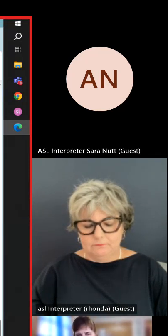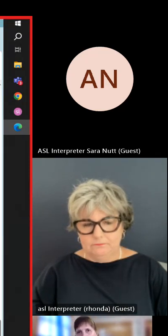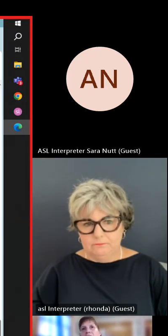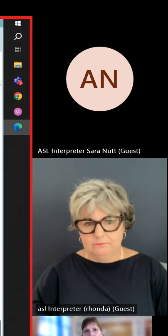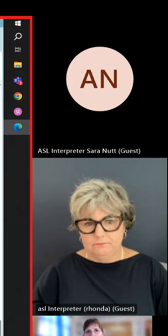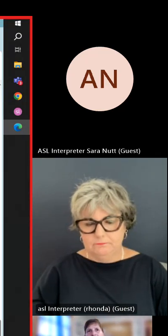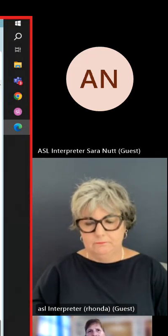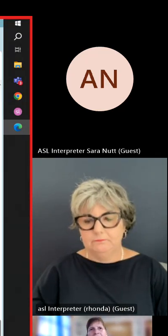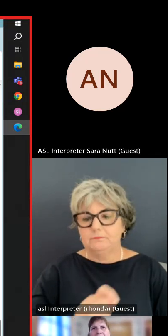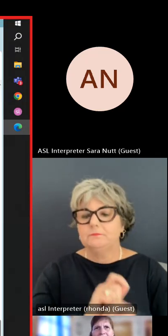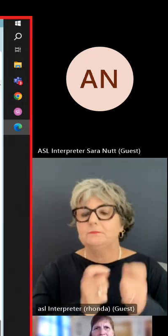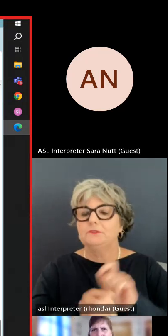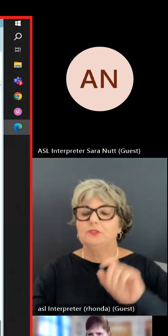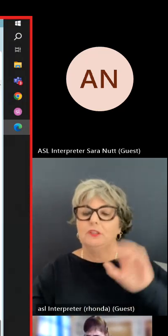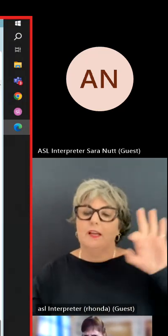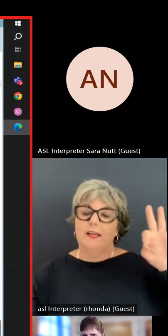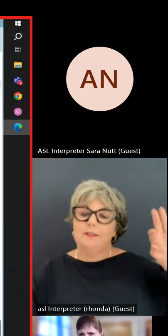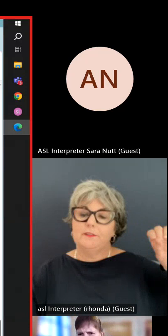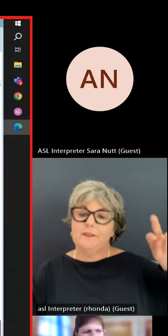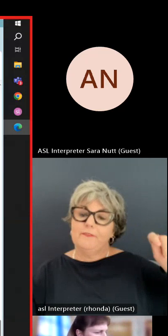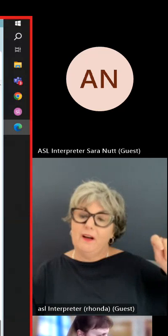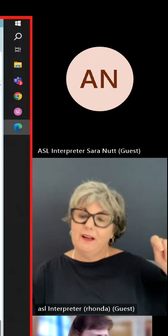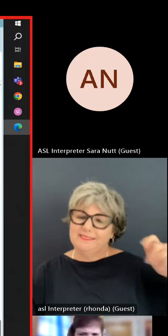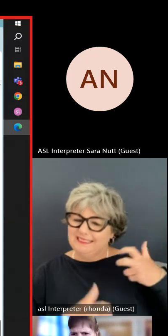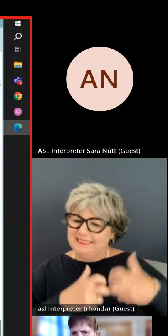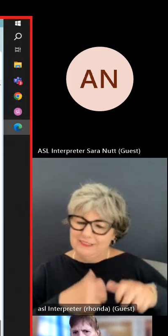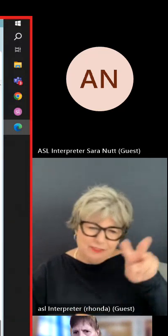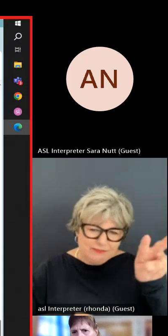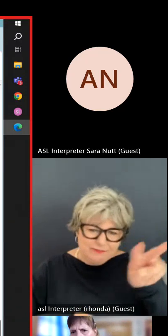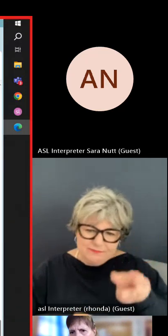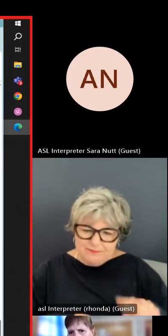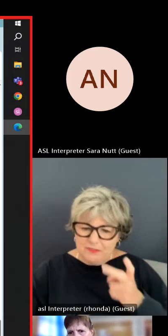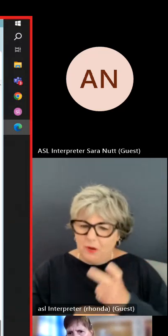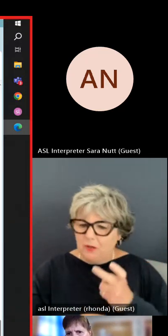Change the font. Okay. That's a little bit difficult to read, isn't it?